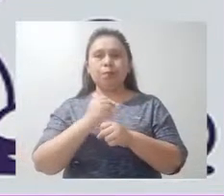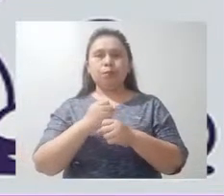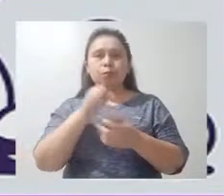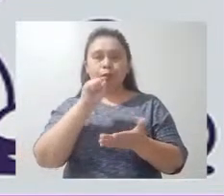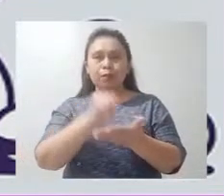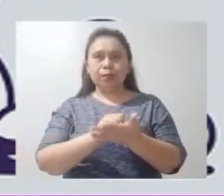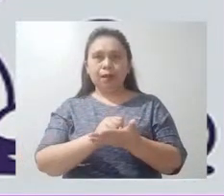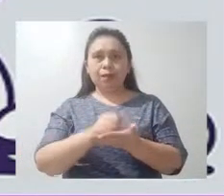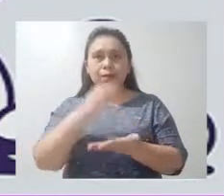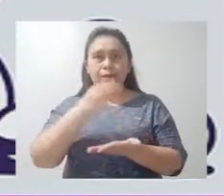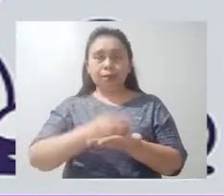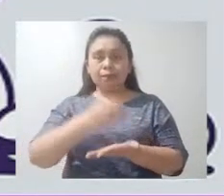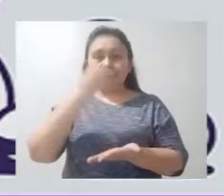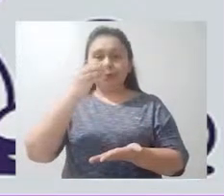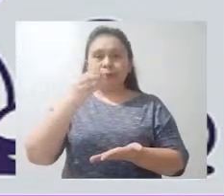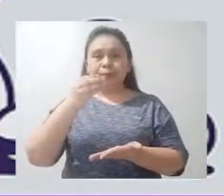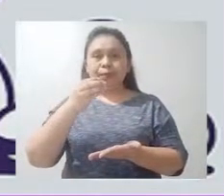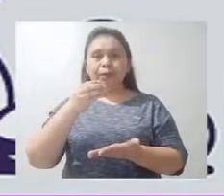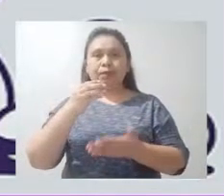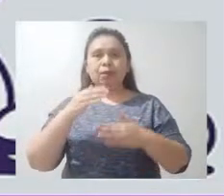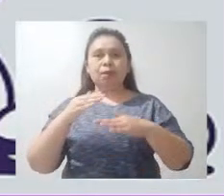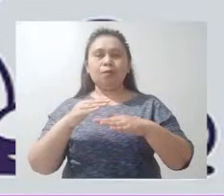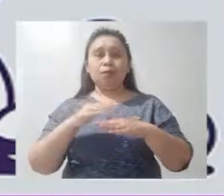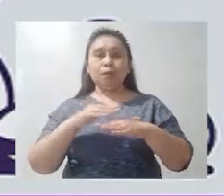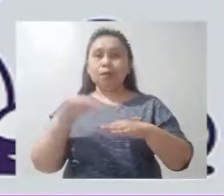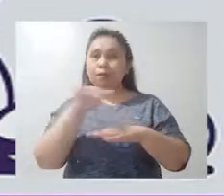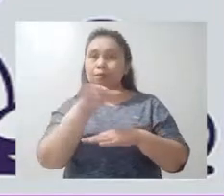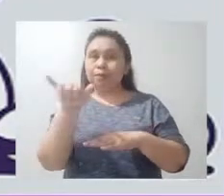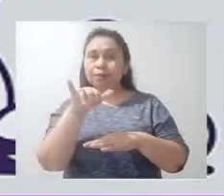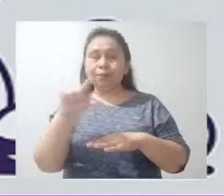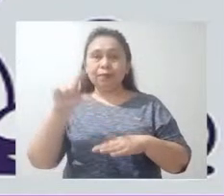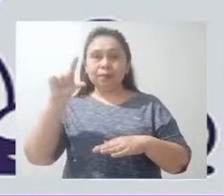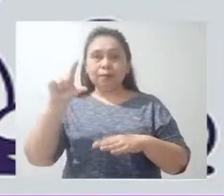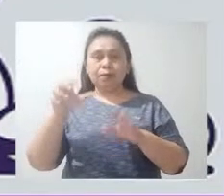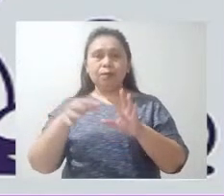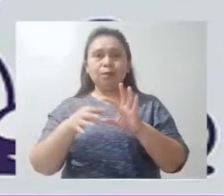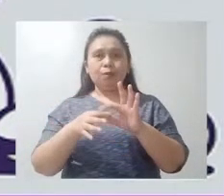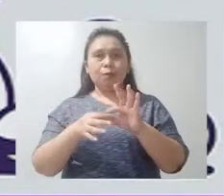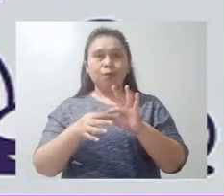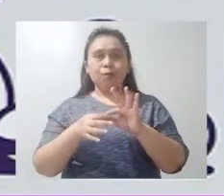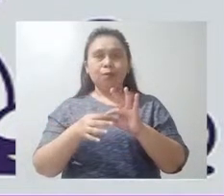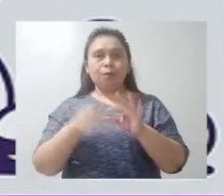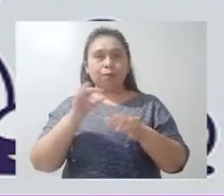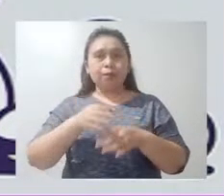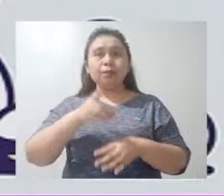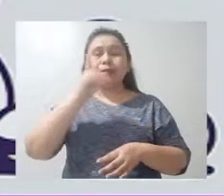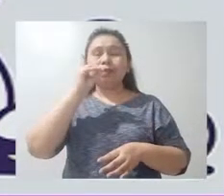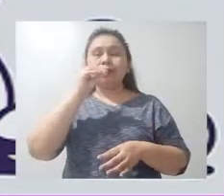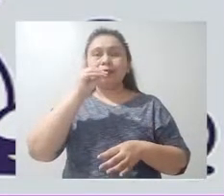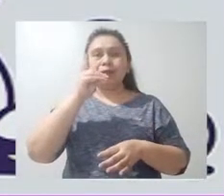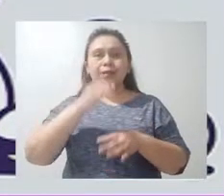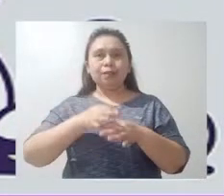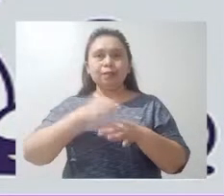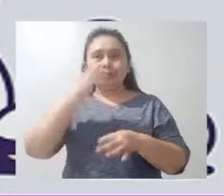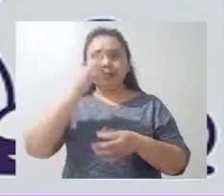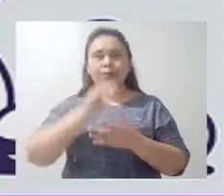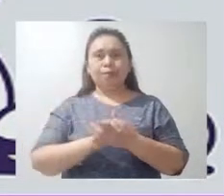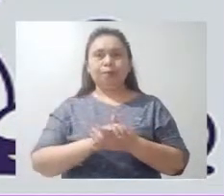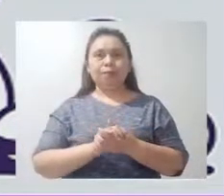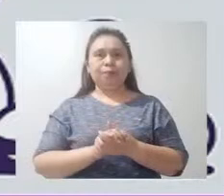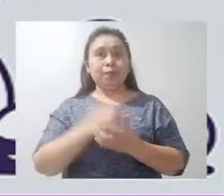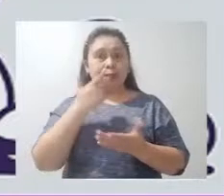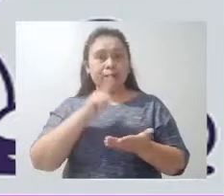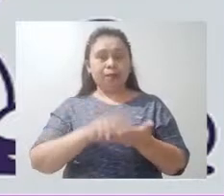is made of solid glass, about the thickness and slightly longer than a drinking straw. Letter